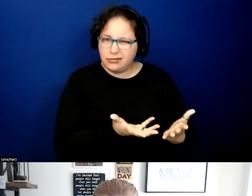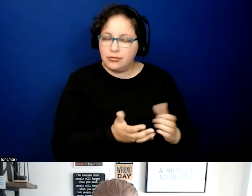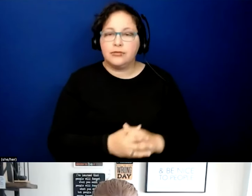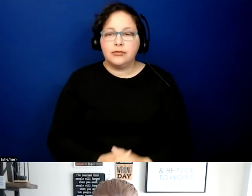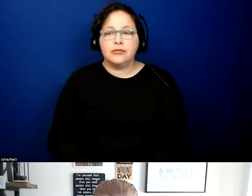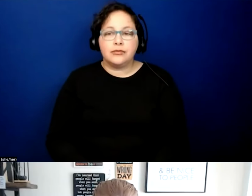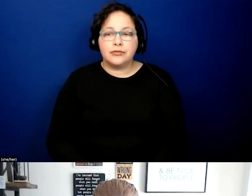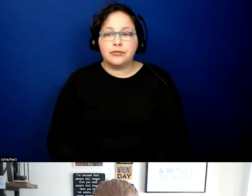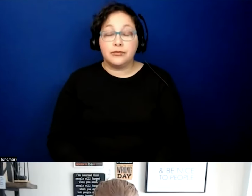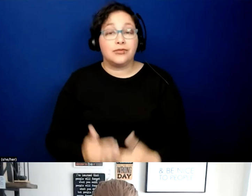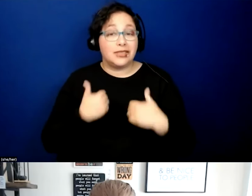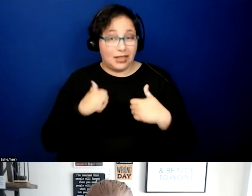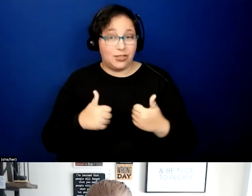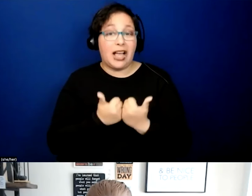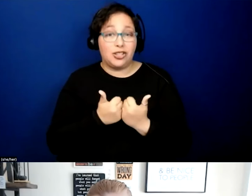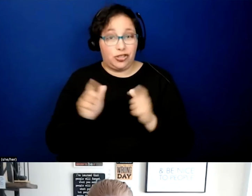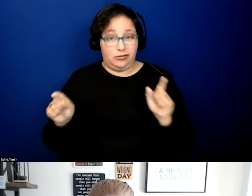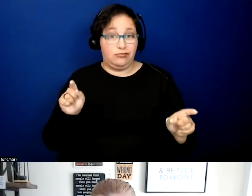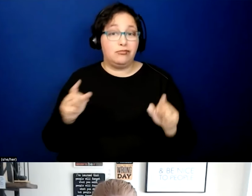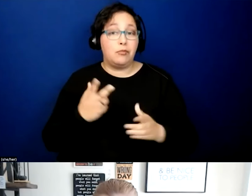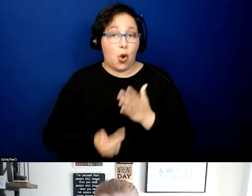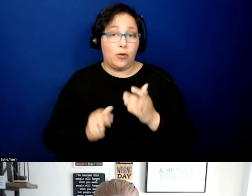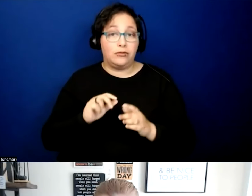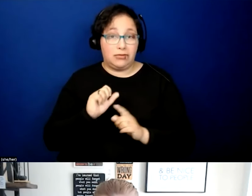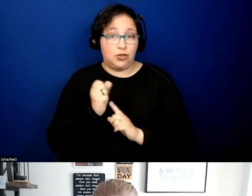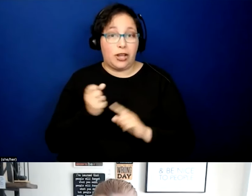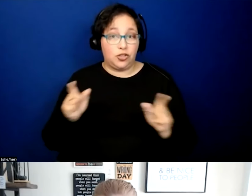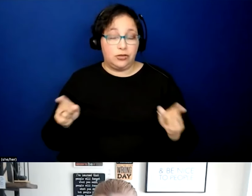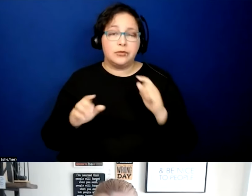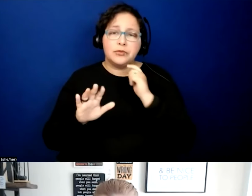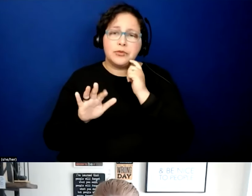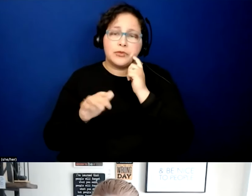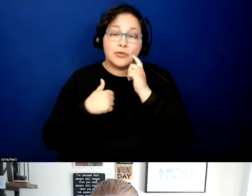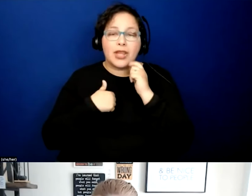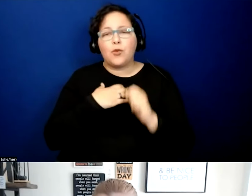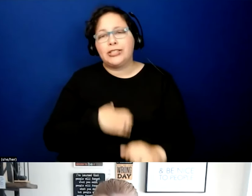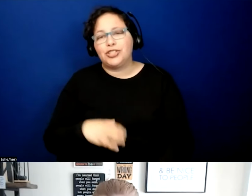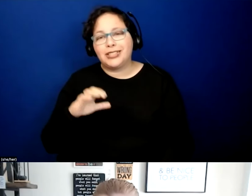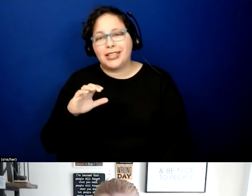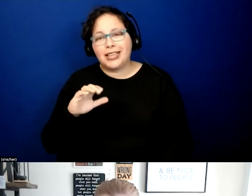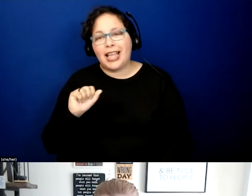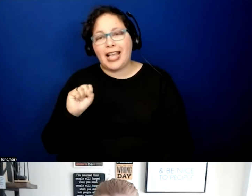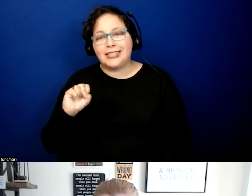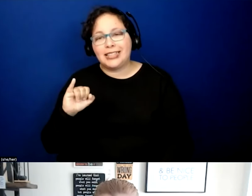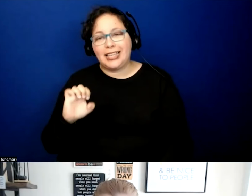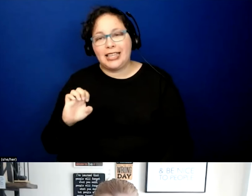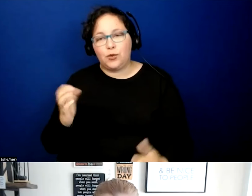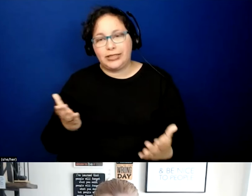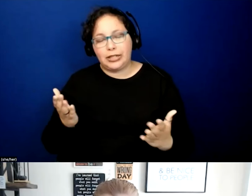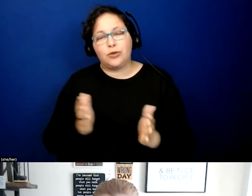And there are challenges in both. There are like one of the, and I wish Cassie was here, who's the lead of